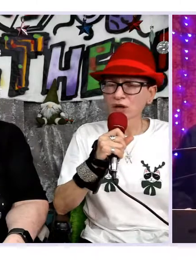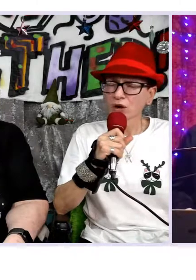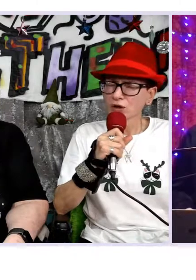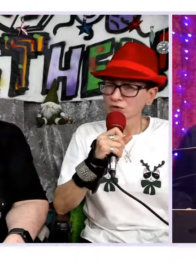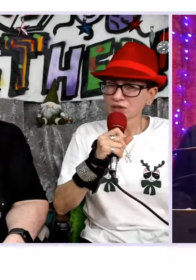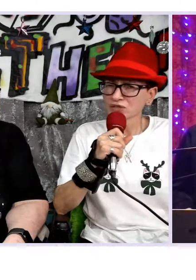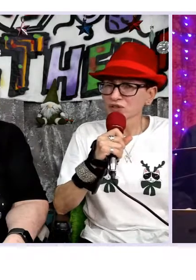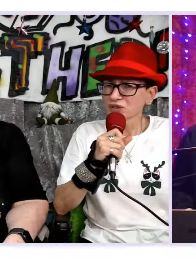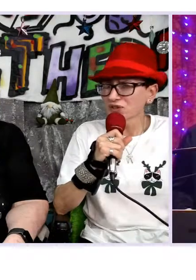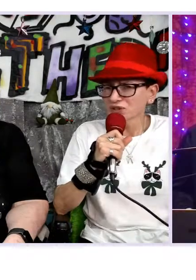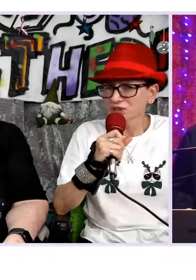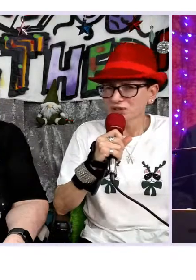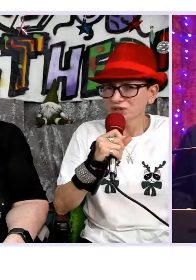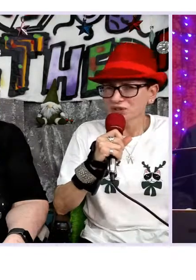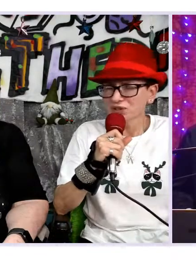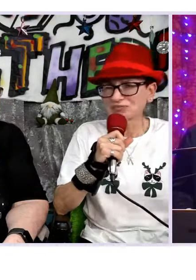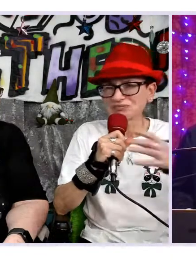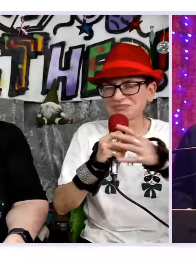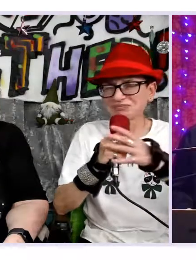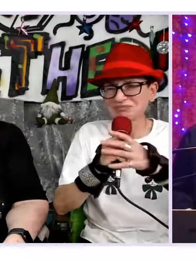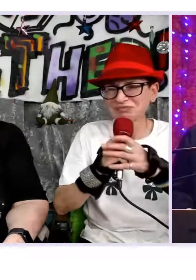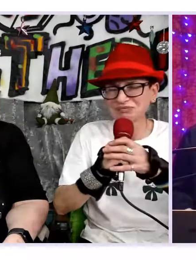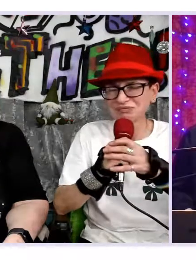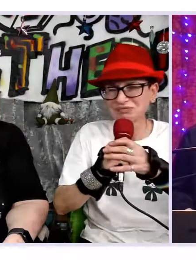So I found that fascinating.